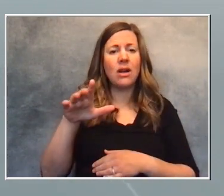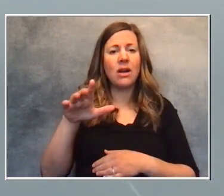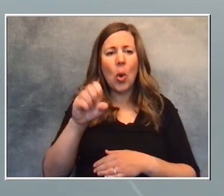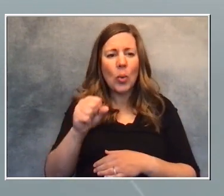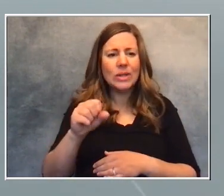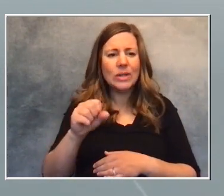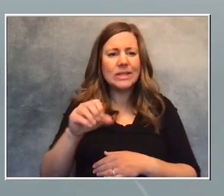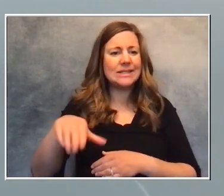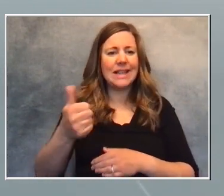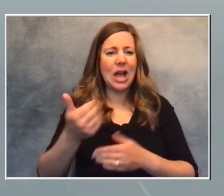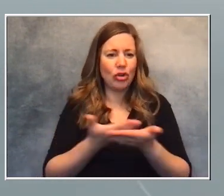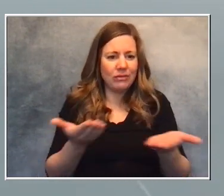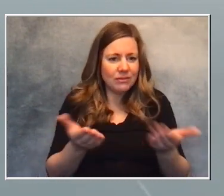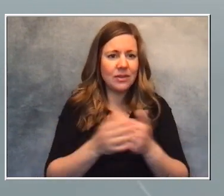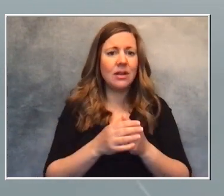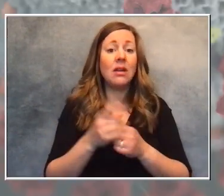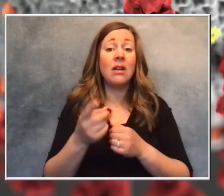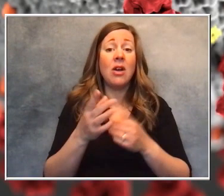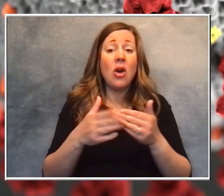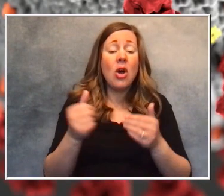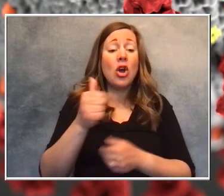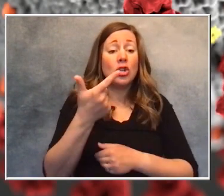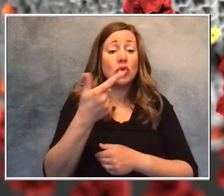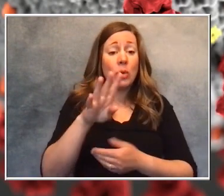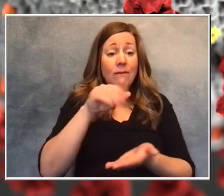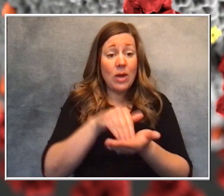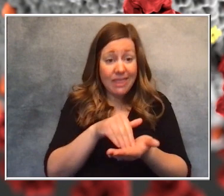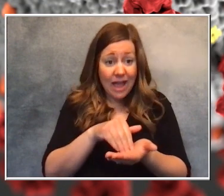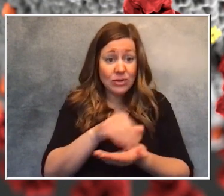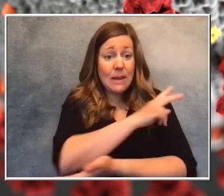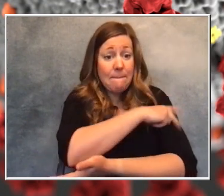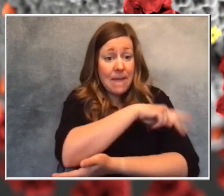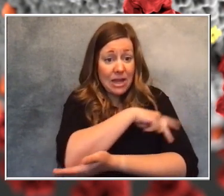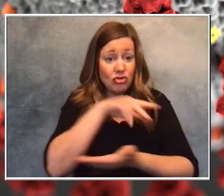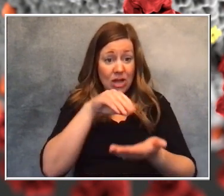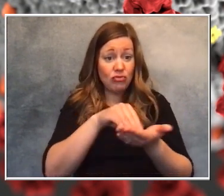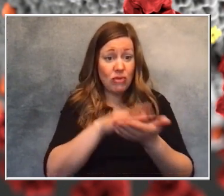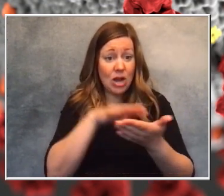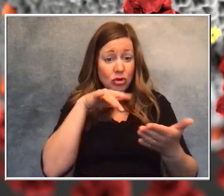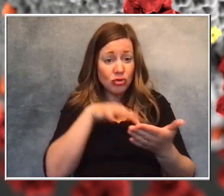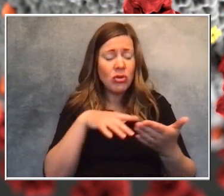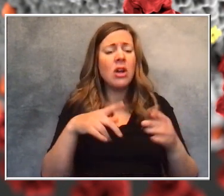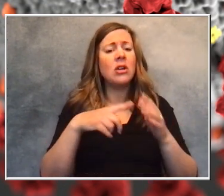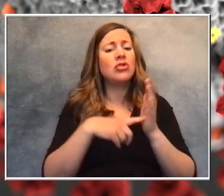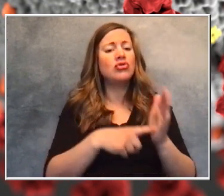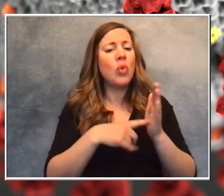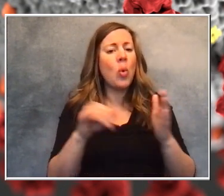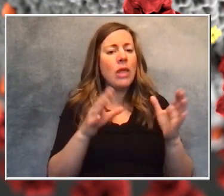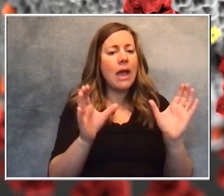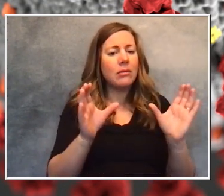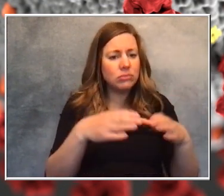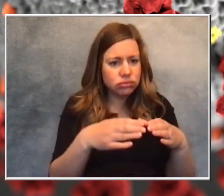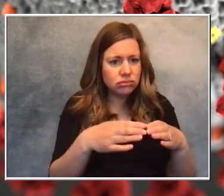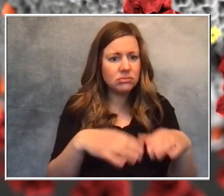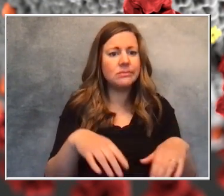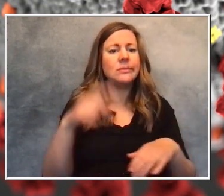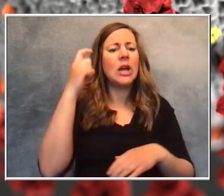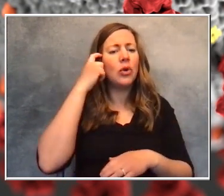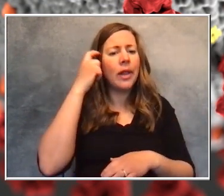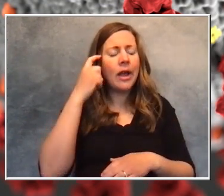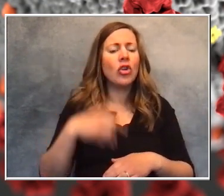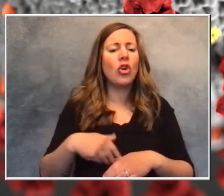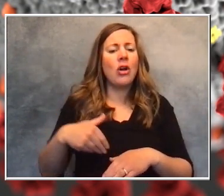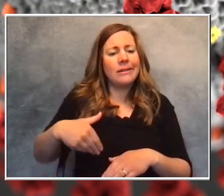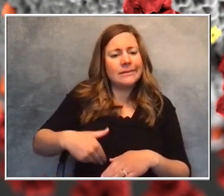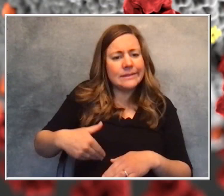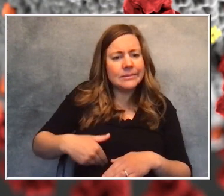nearly 24,000 patients, records studied showed common clusters of conditions like neurological, gastrointestinal, and cardiopulmonary